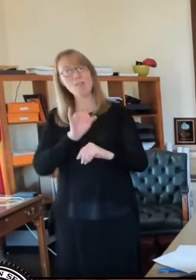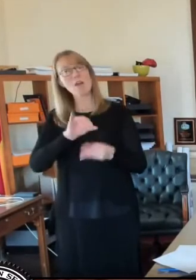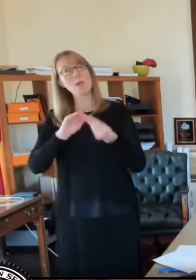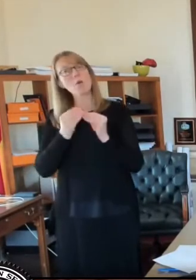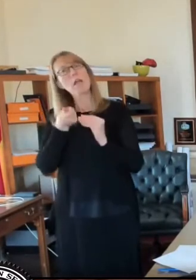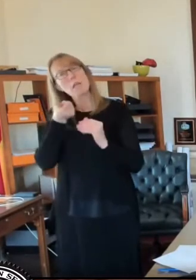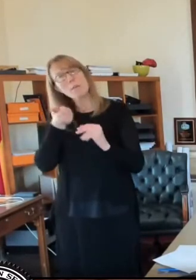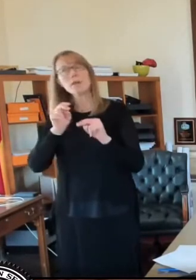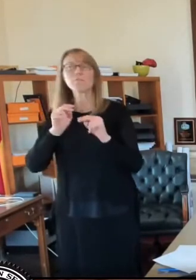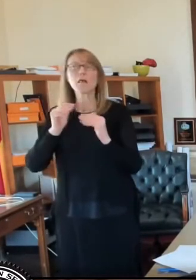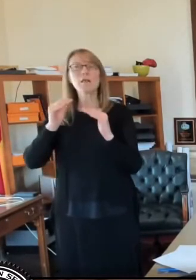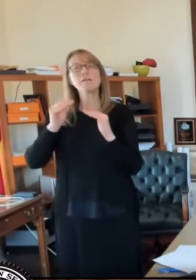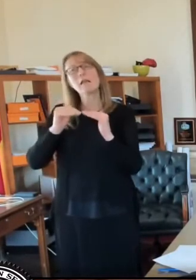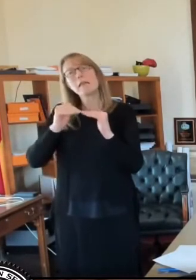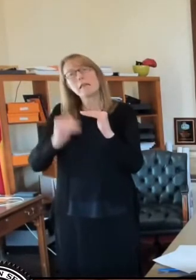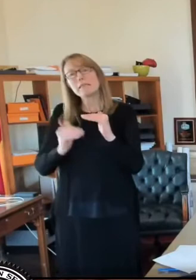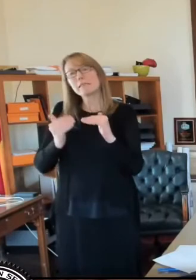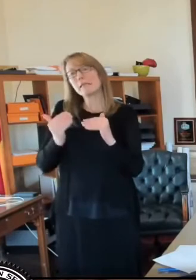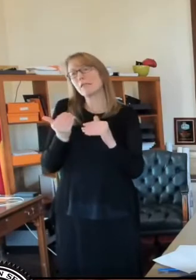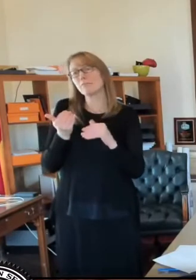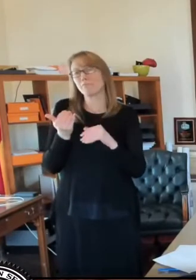so. The highest